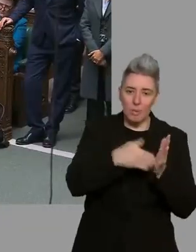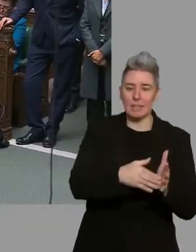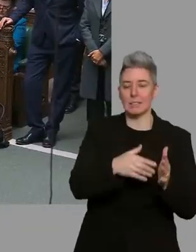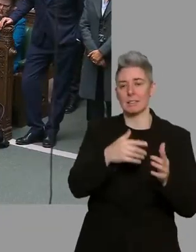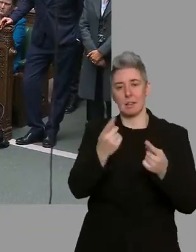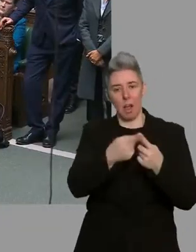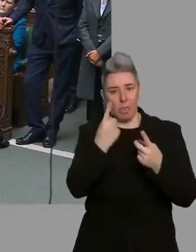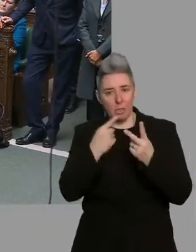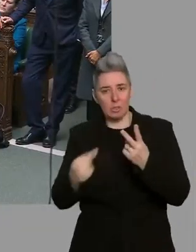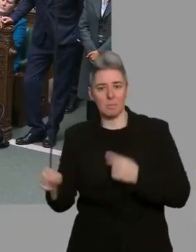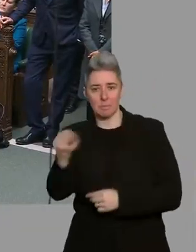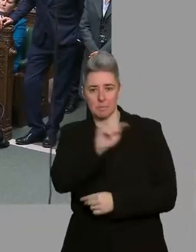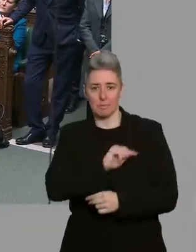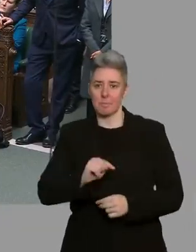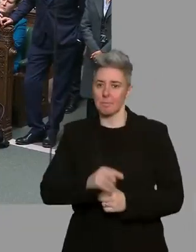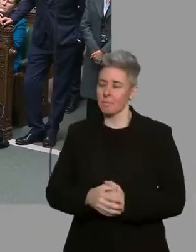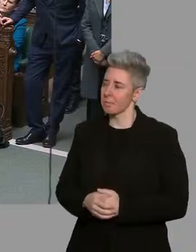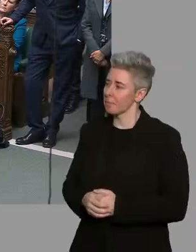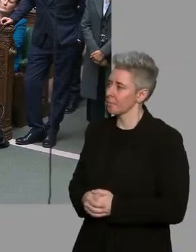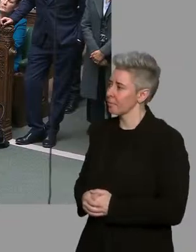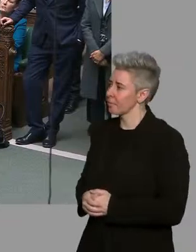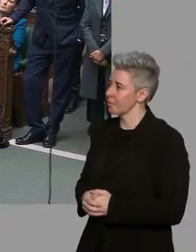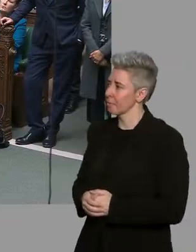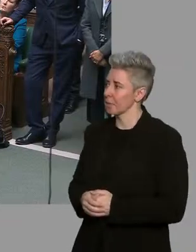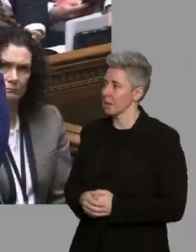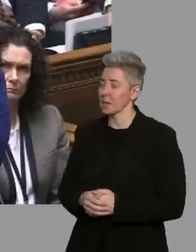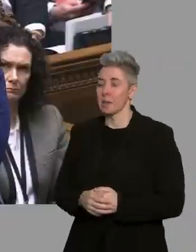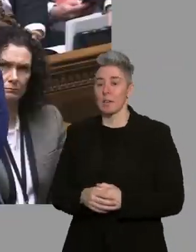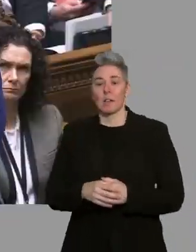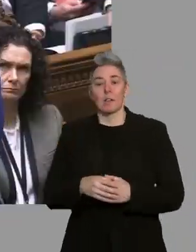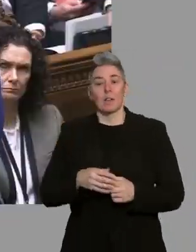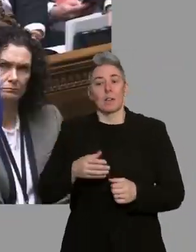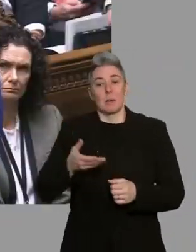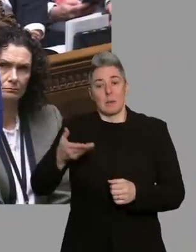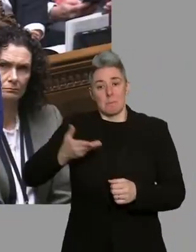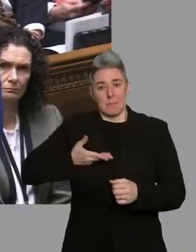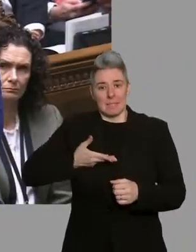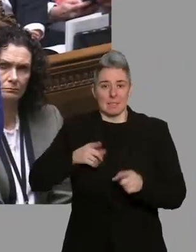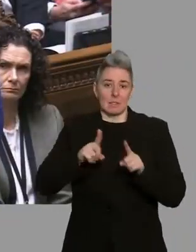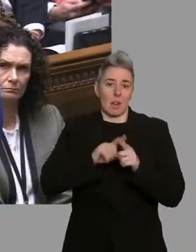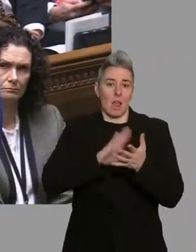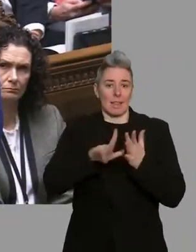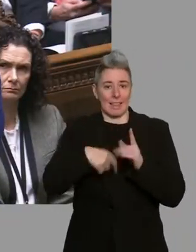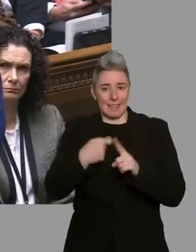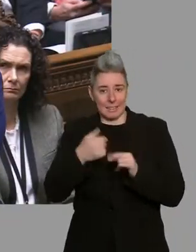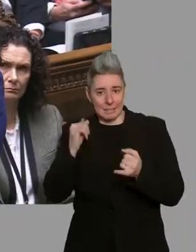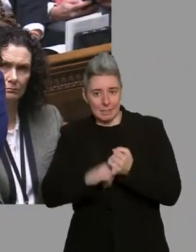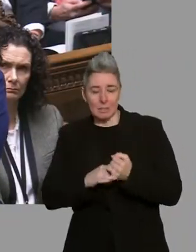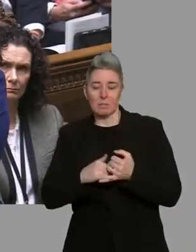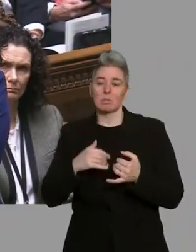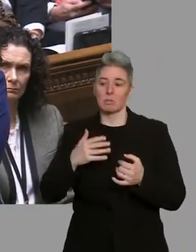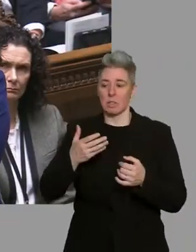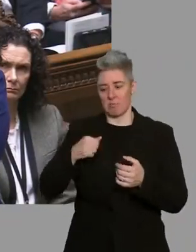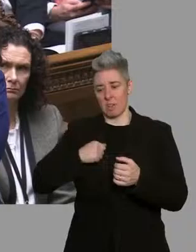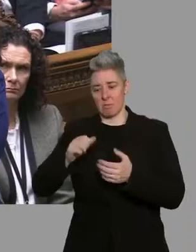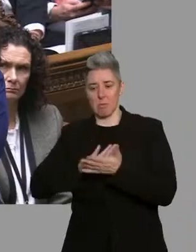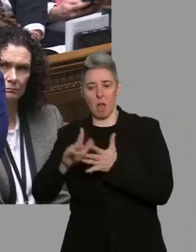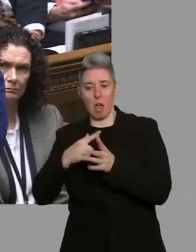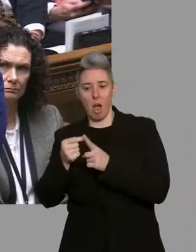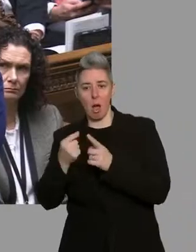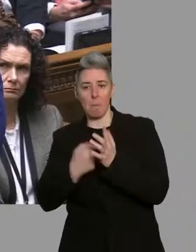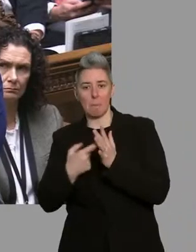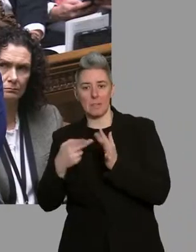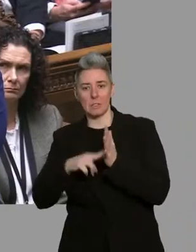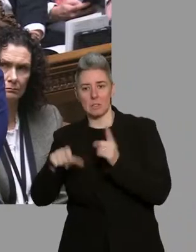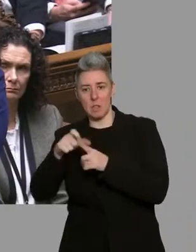in Harpenden, charities like the Hospice of St Francis in Berkhamsted, health and social care providers like the Elms Medical Practice in